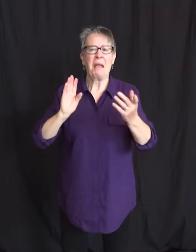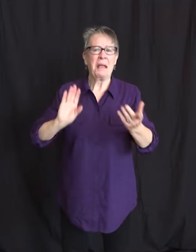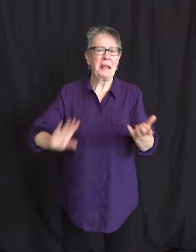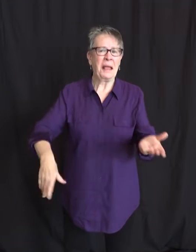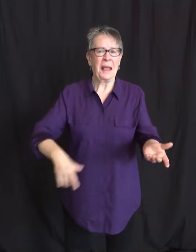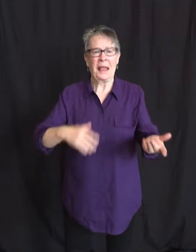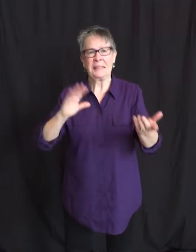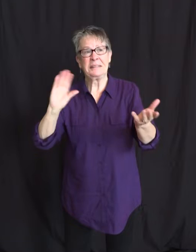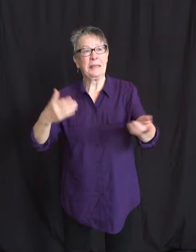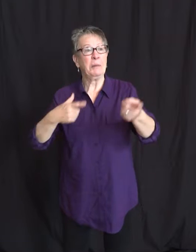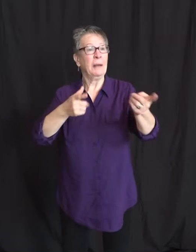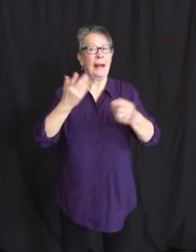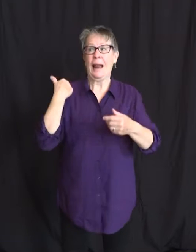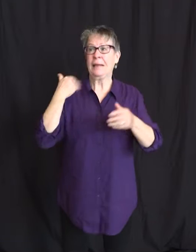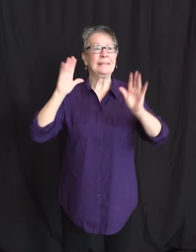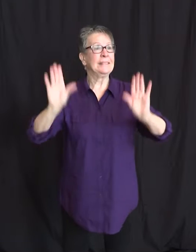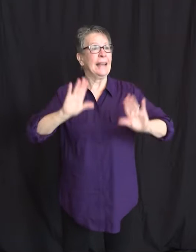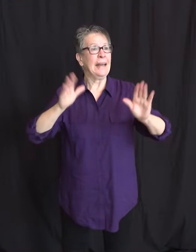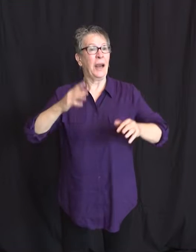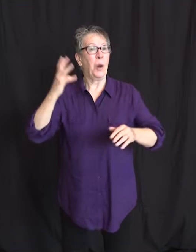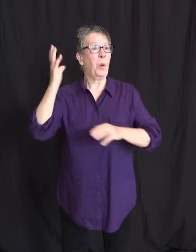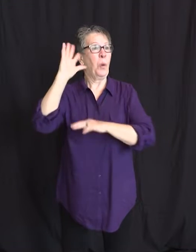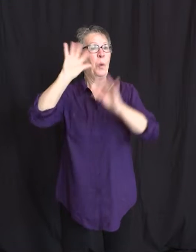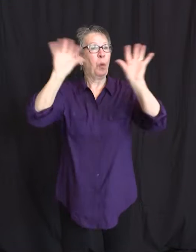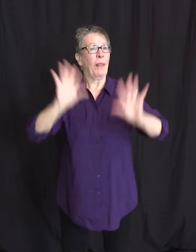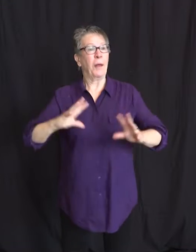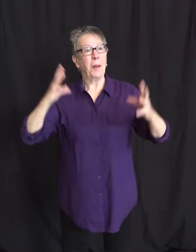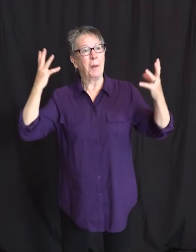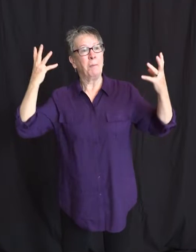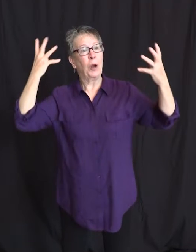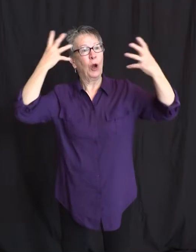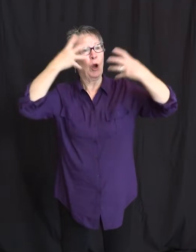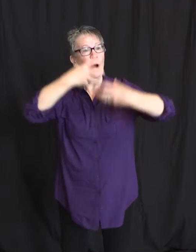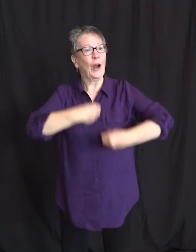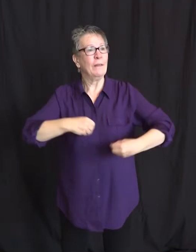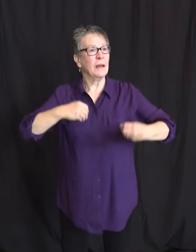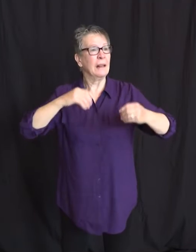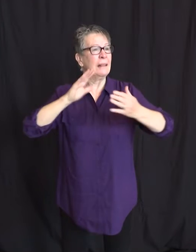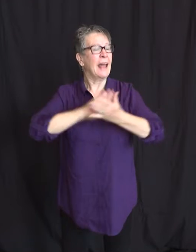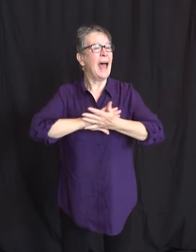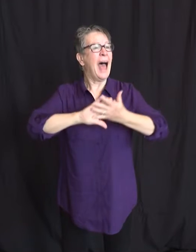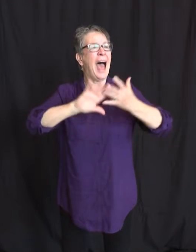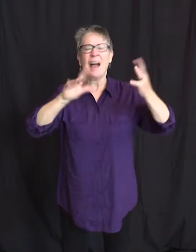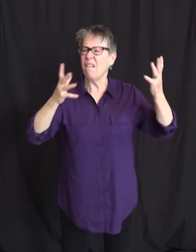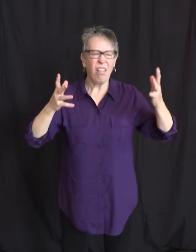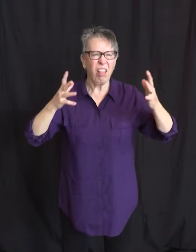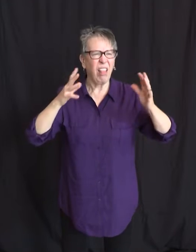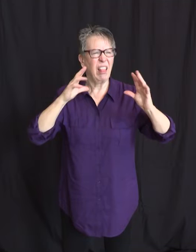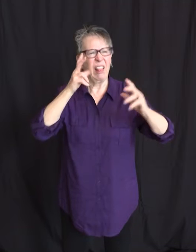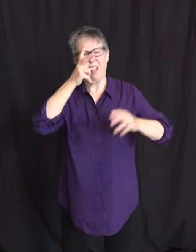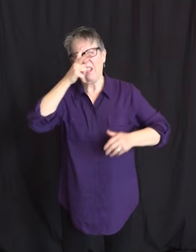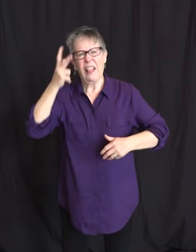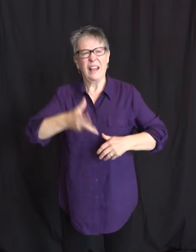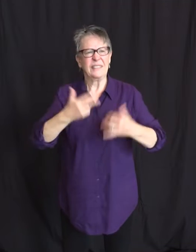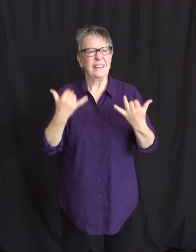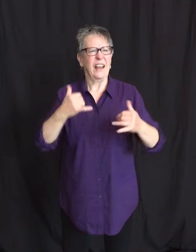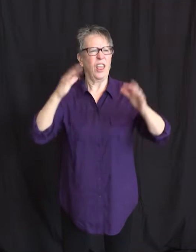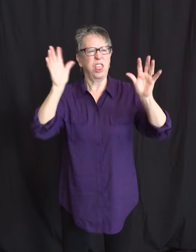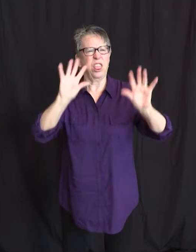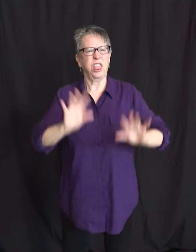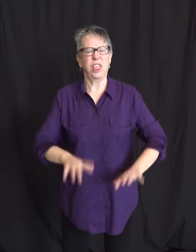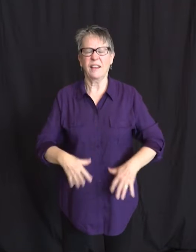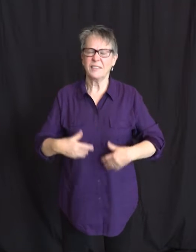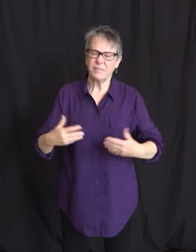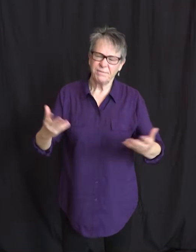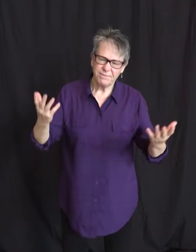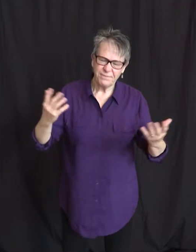our hospital systems to sustain the extraordinary influx of patients. Please stay at it. We need you.